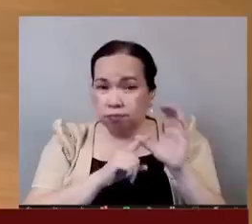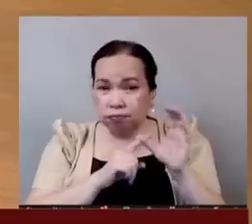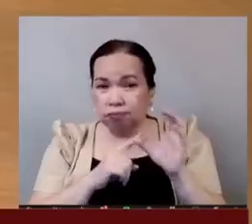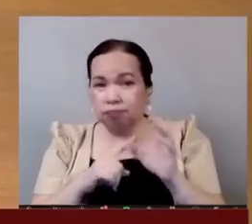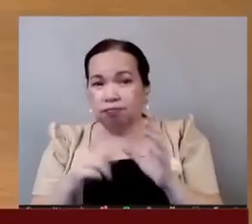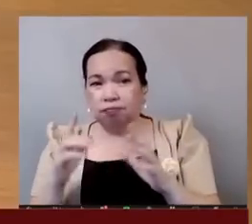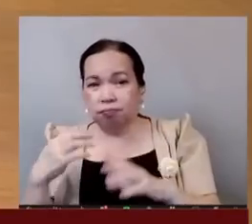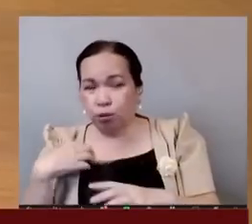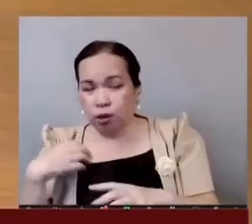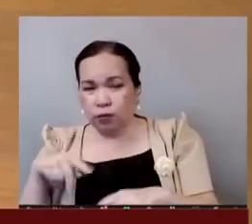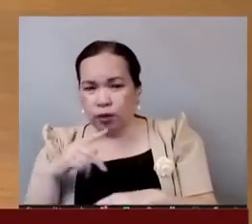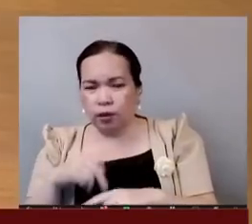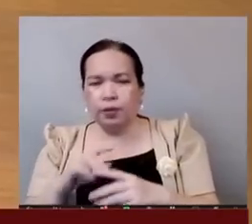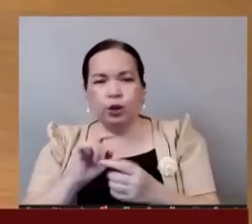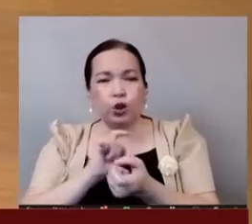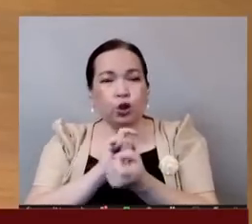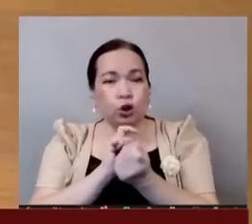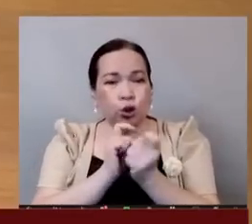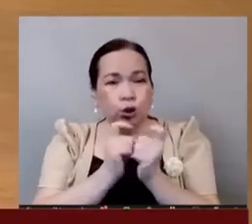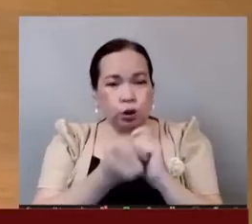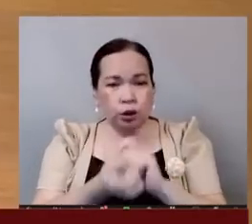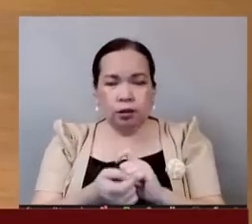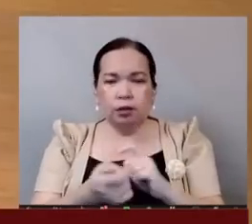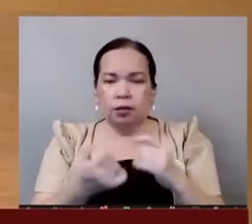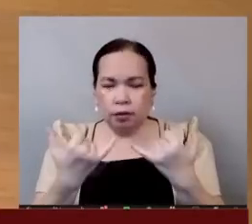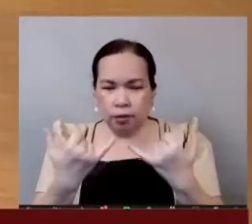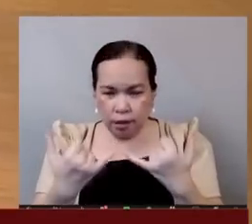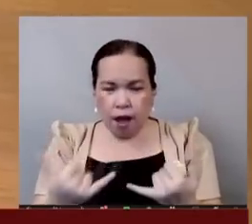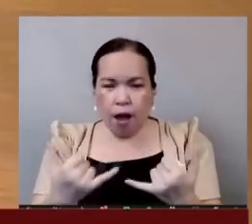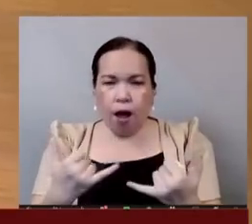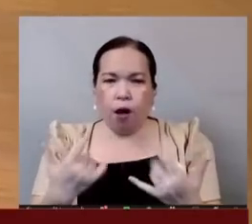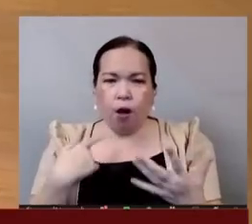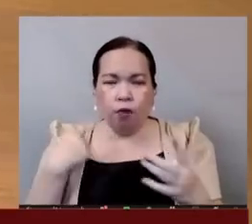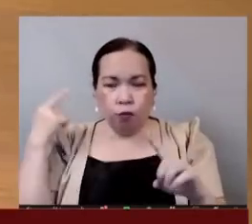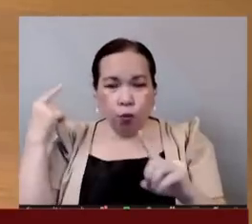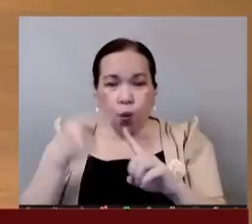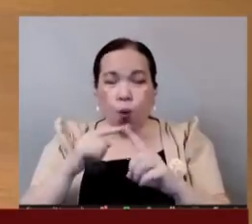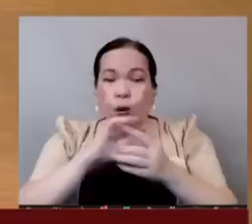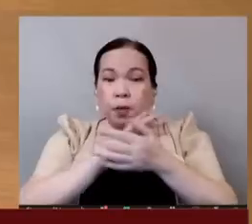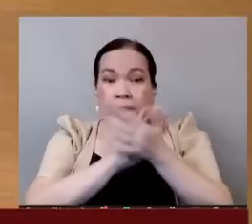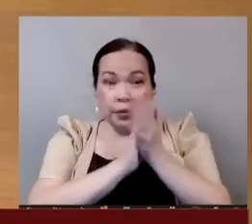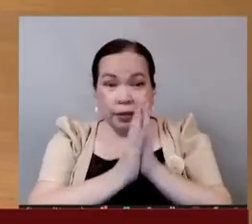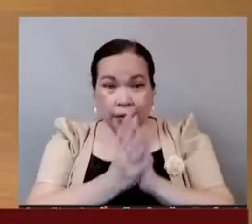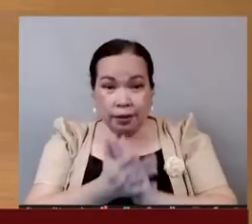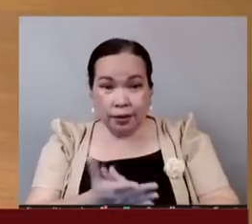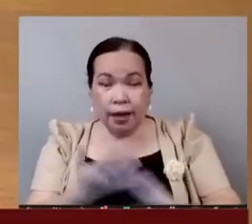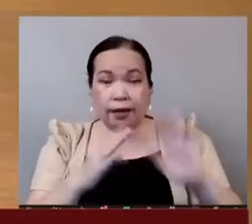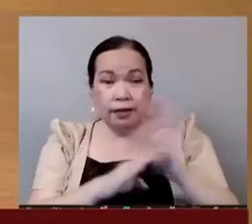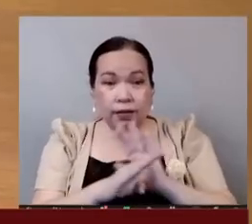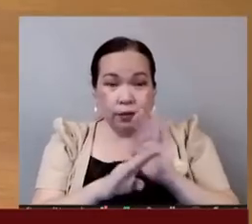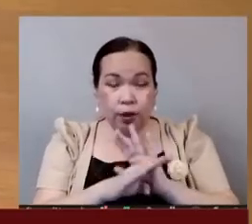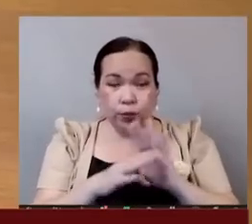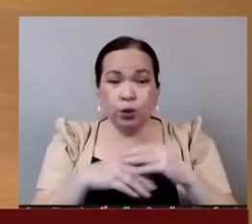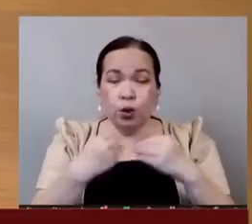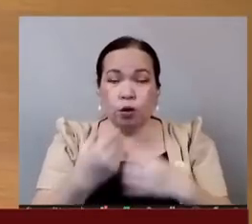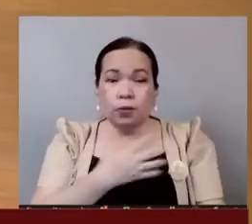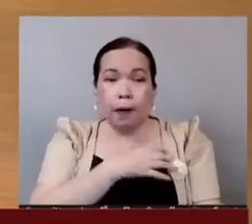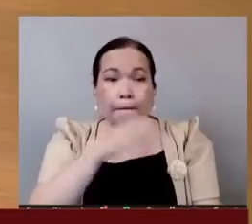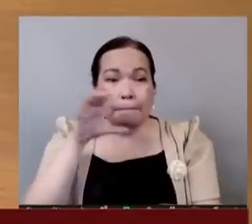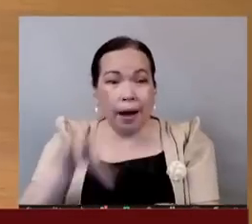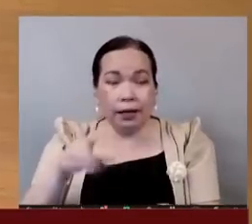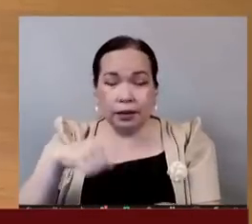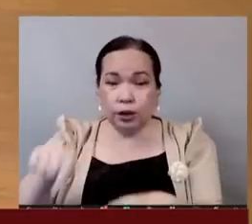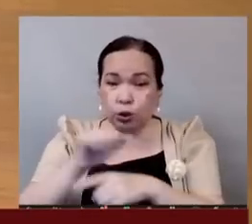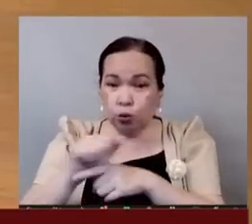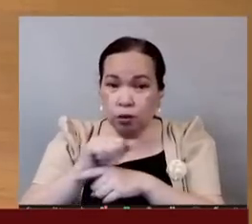together towards peace and development. We have incorporated capacity building and social protection into our reintegration